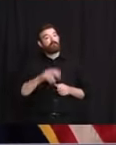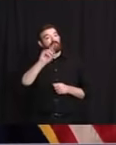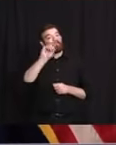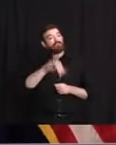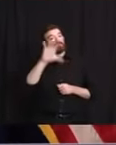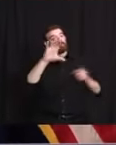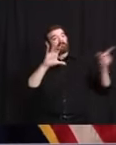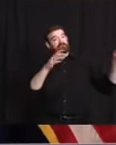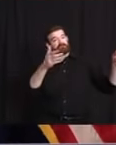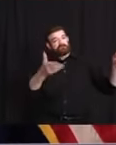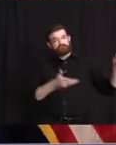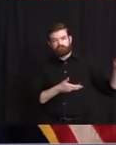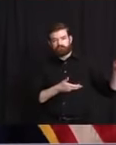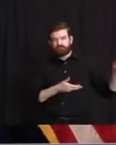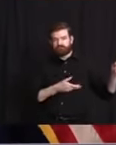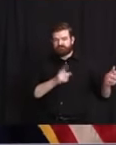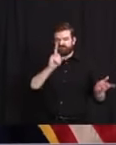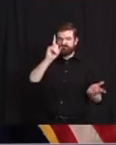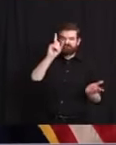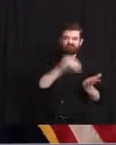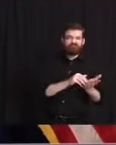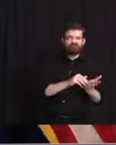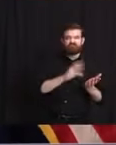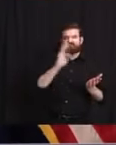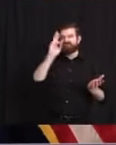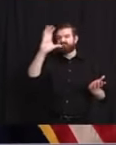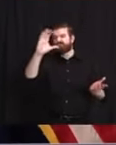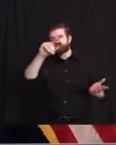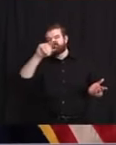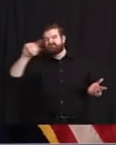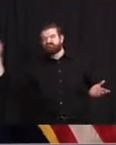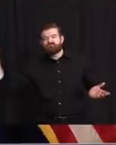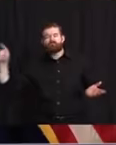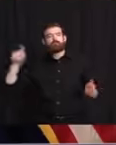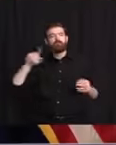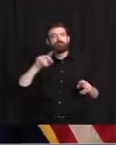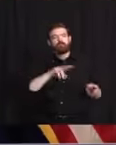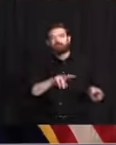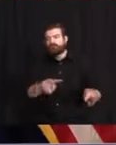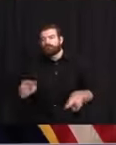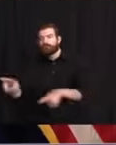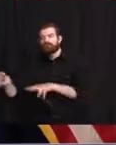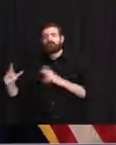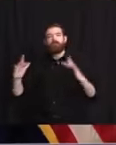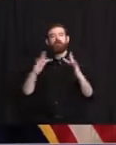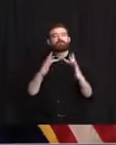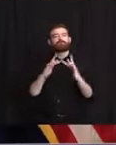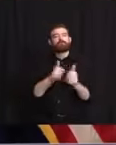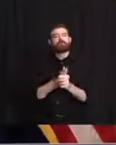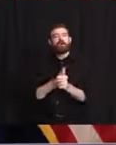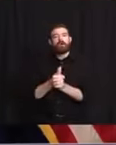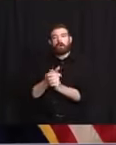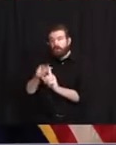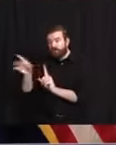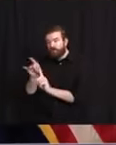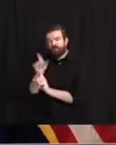1st. What is the status of New Jersey's program? Thank you. Thank you.